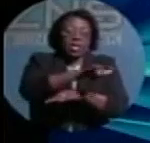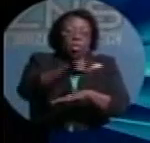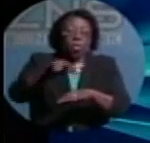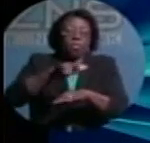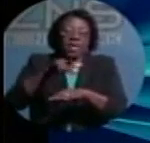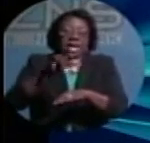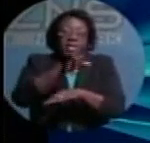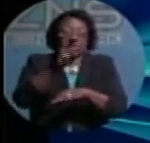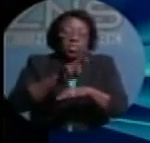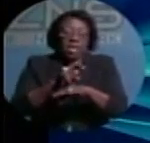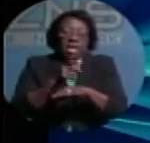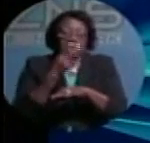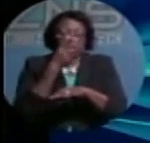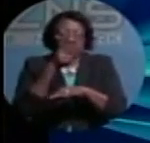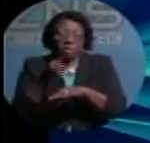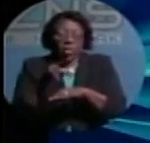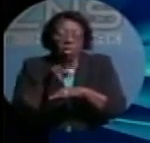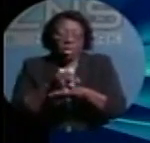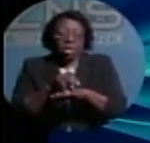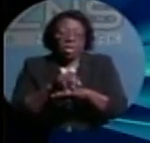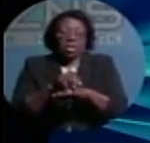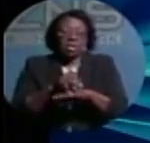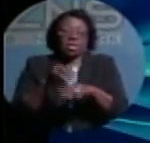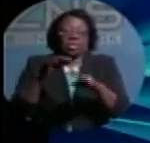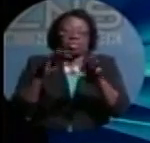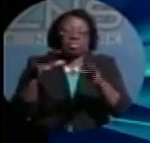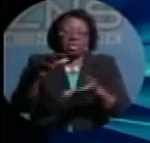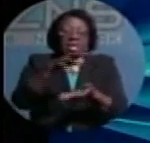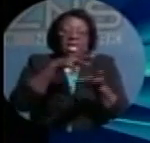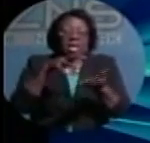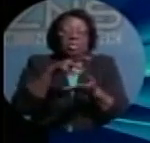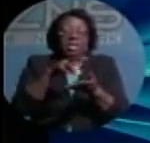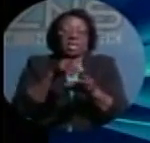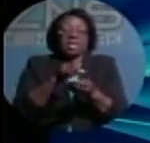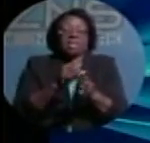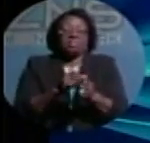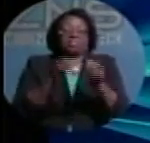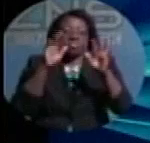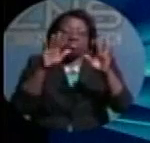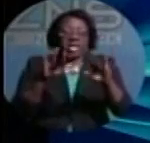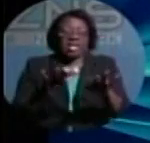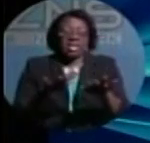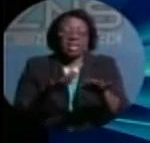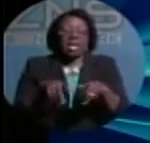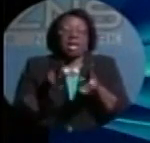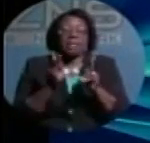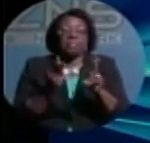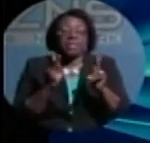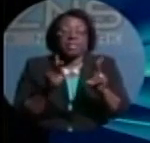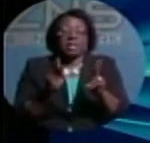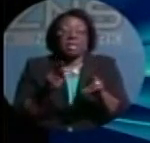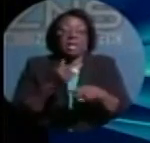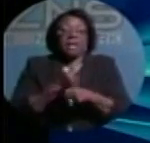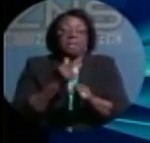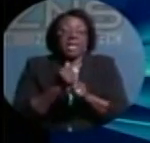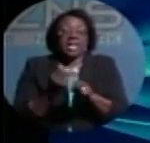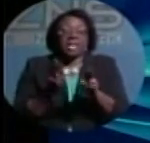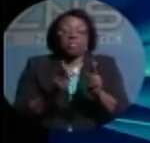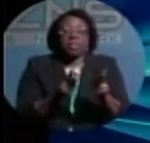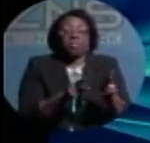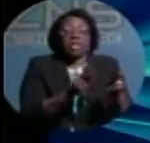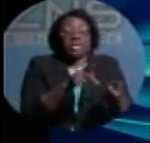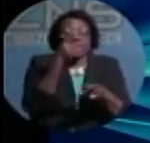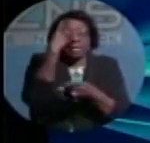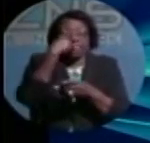the Yacht Club Marina was basically closed. In fact, the marina life around most of the keys pretty much shut down. All the keys making